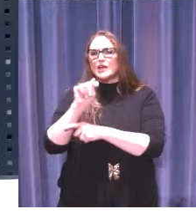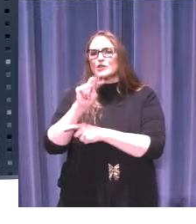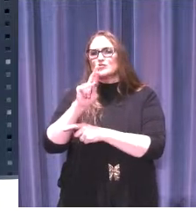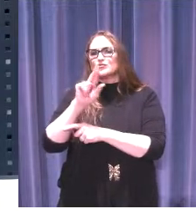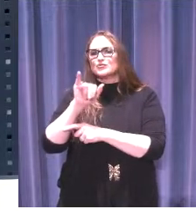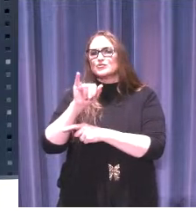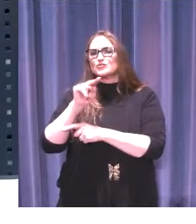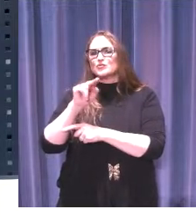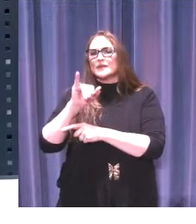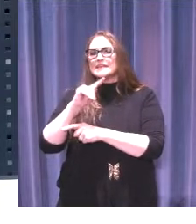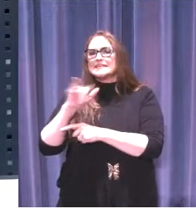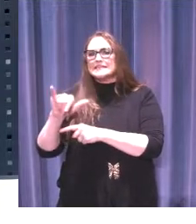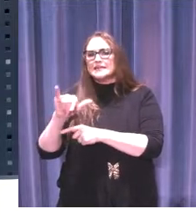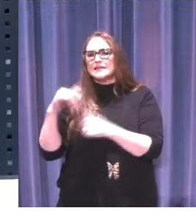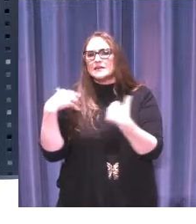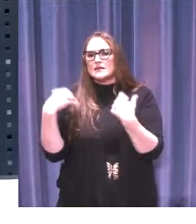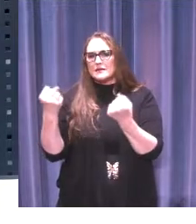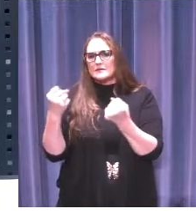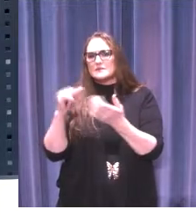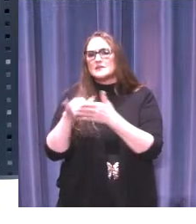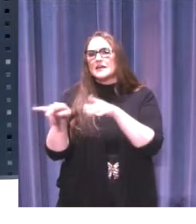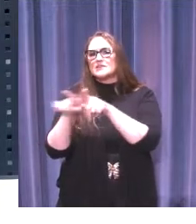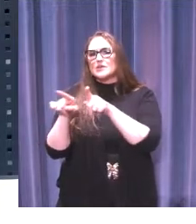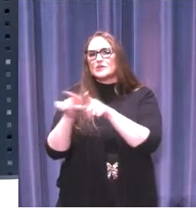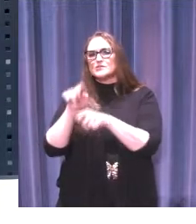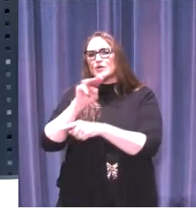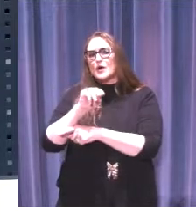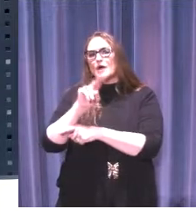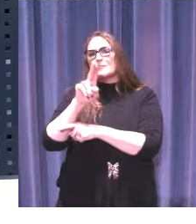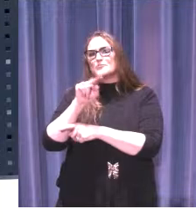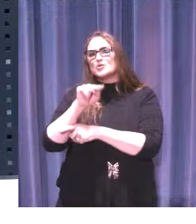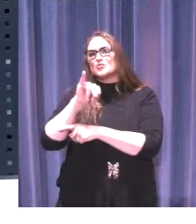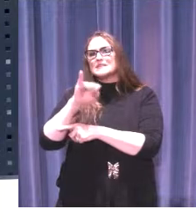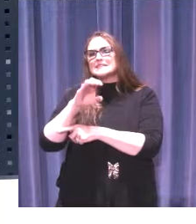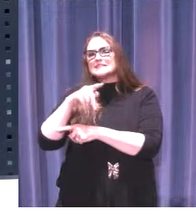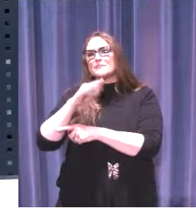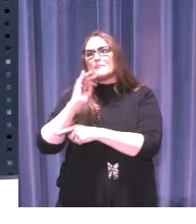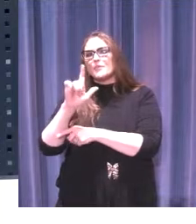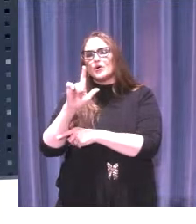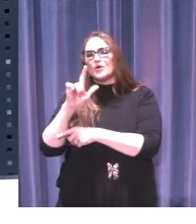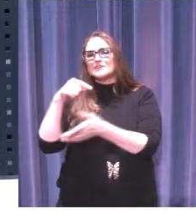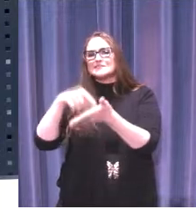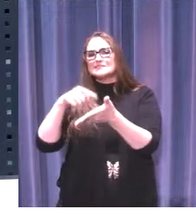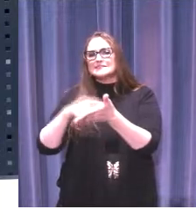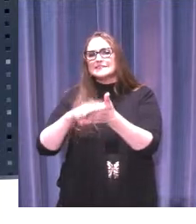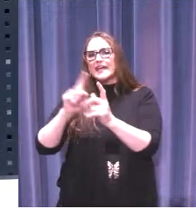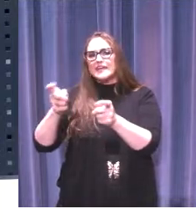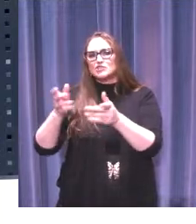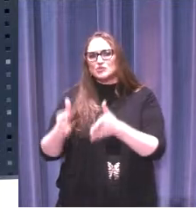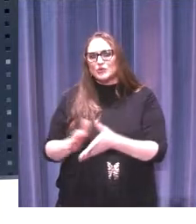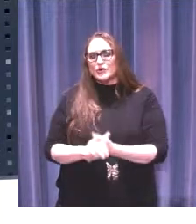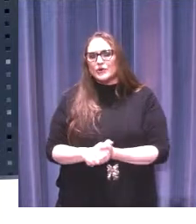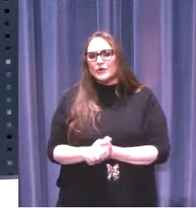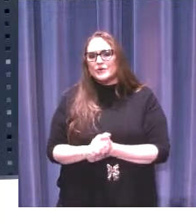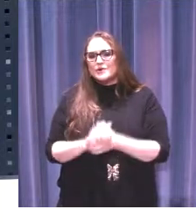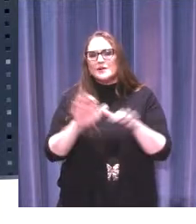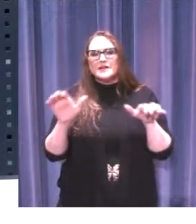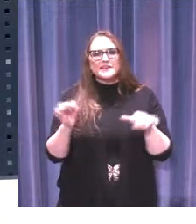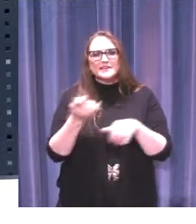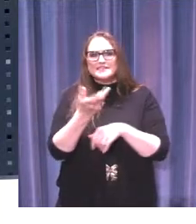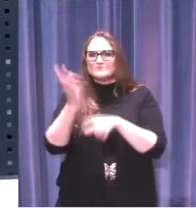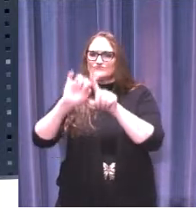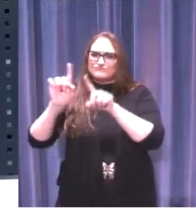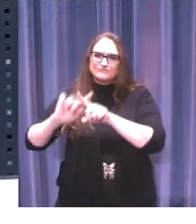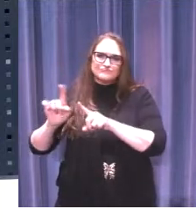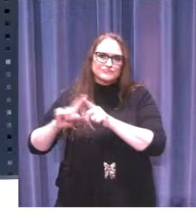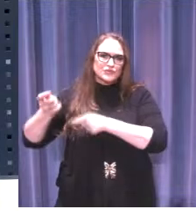Health. And Trinity is also a municipal debt issuer. And I did a number of